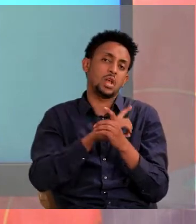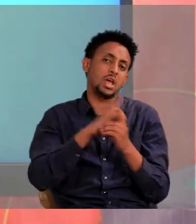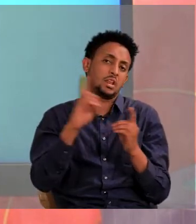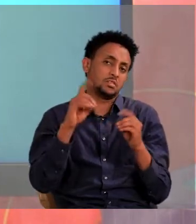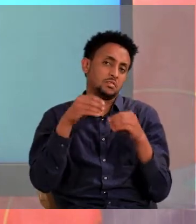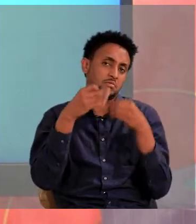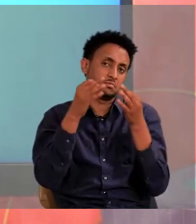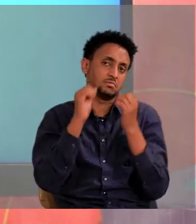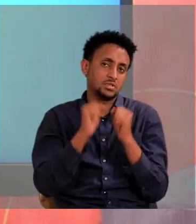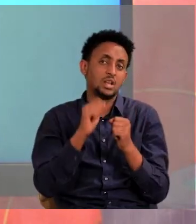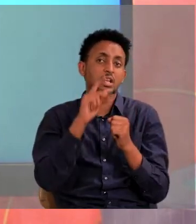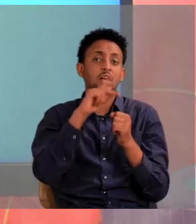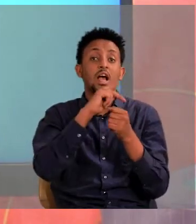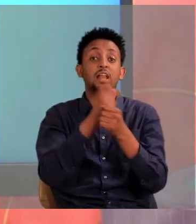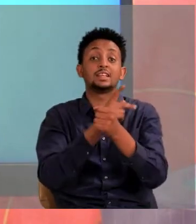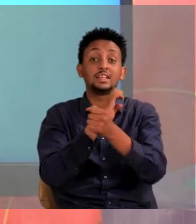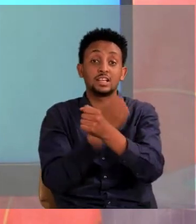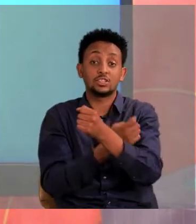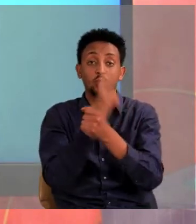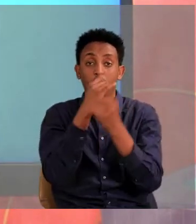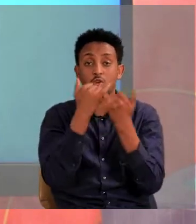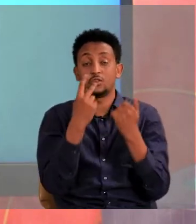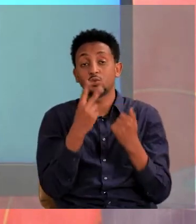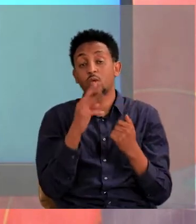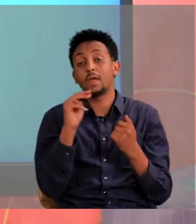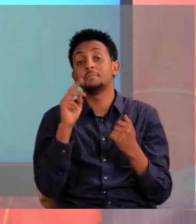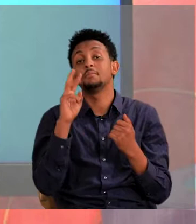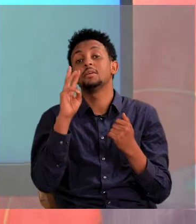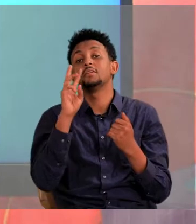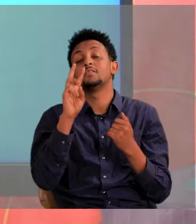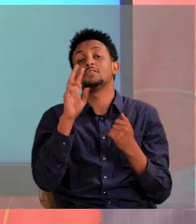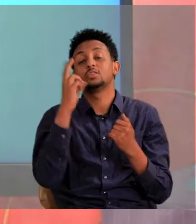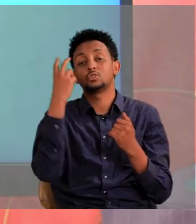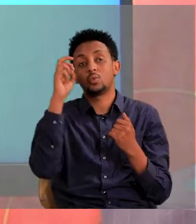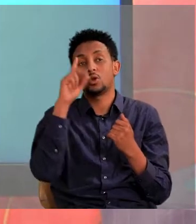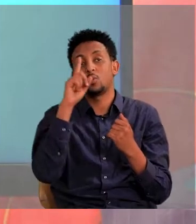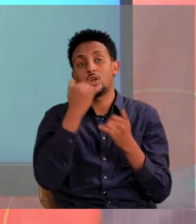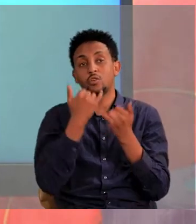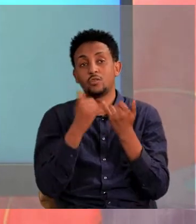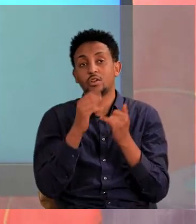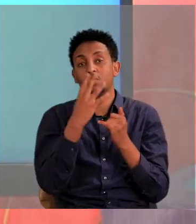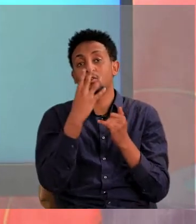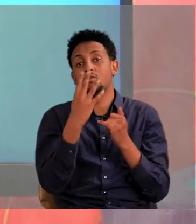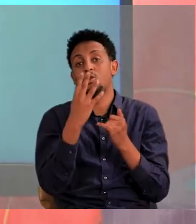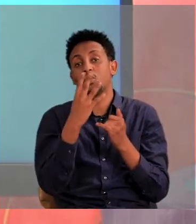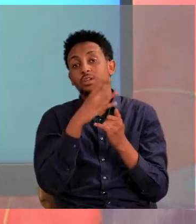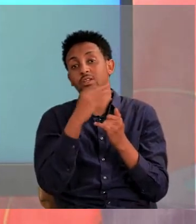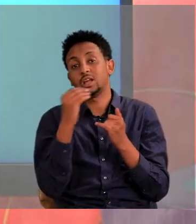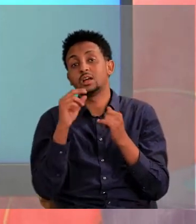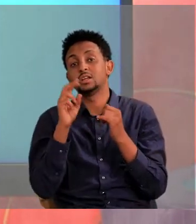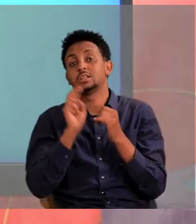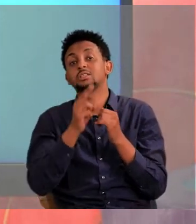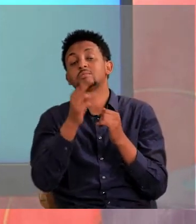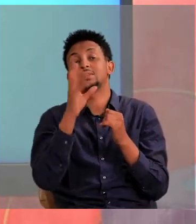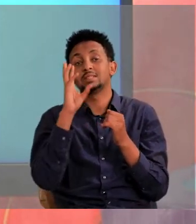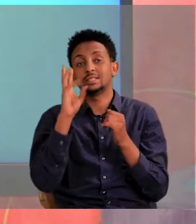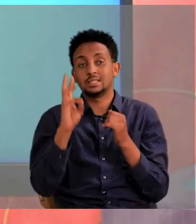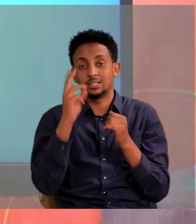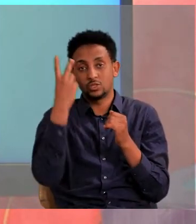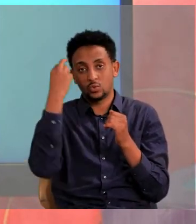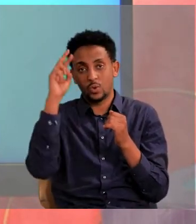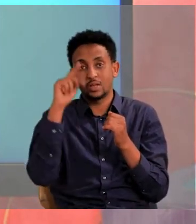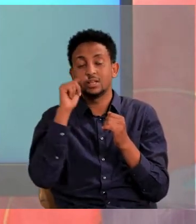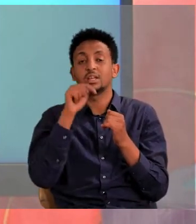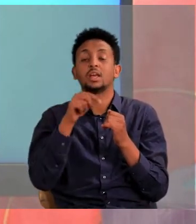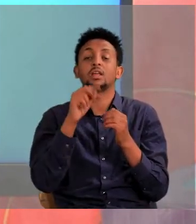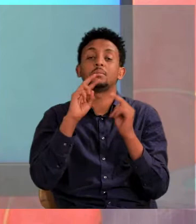forward. So kinetic energy is 1 over 2 mv squared. 1 over 2, mass is 4 and the speed is 6 squared.